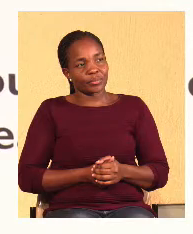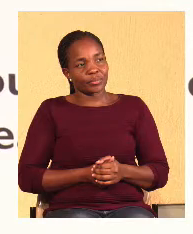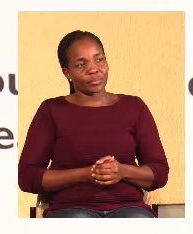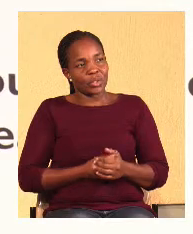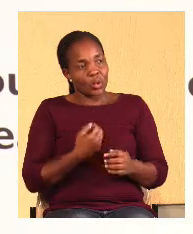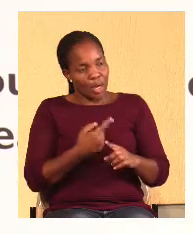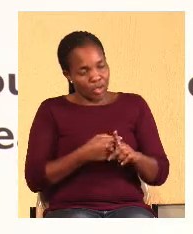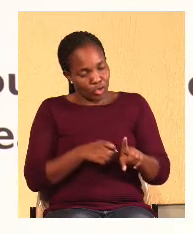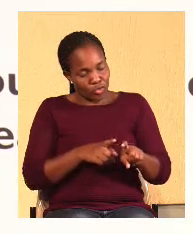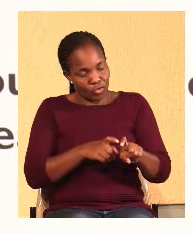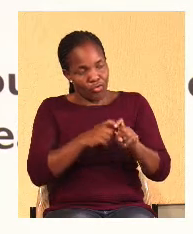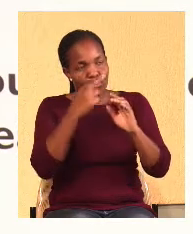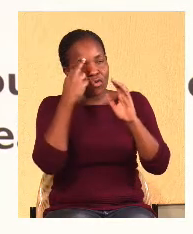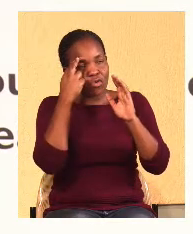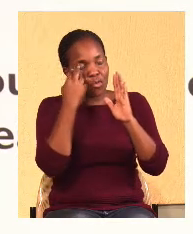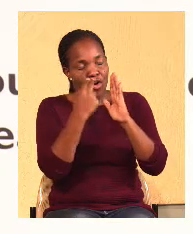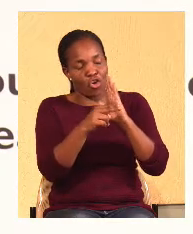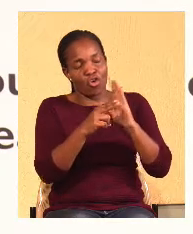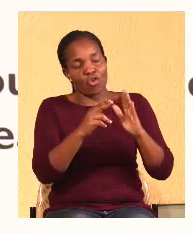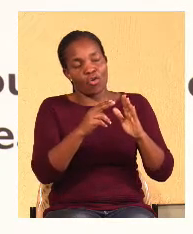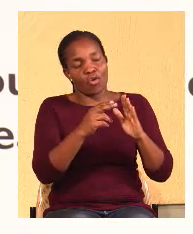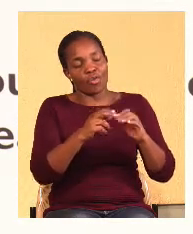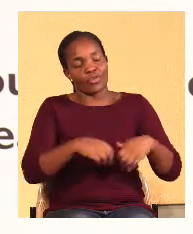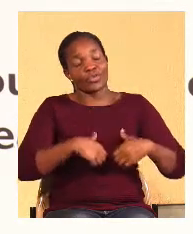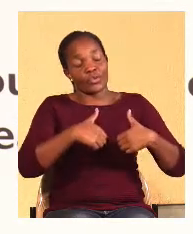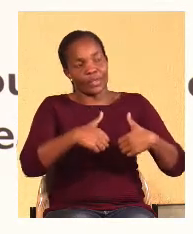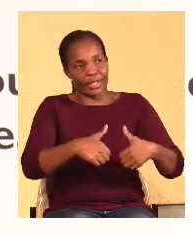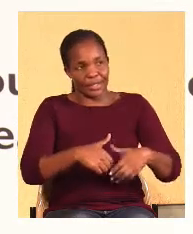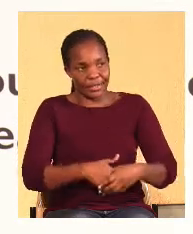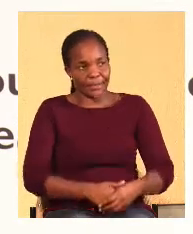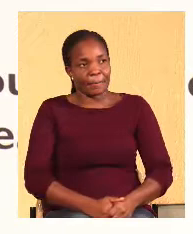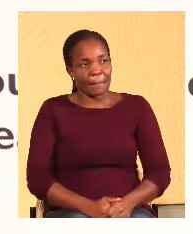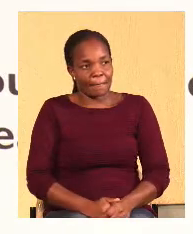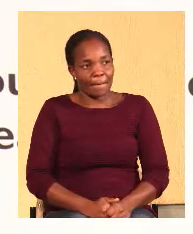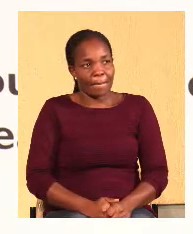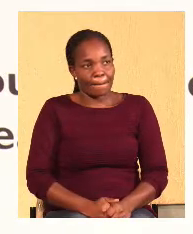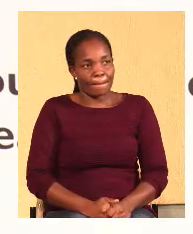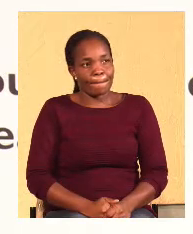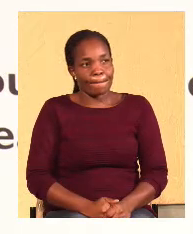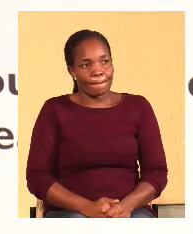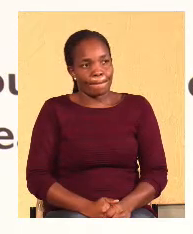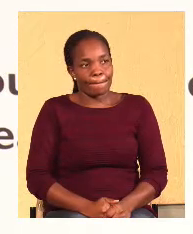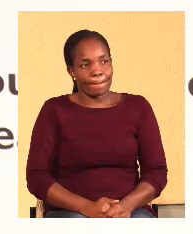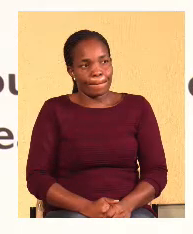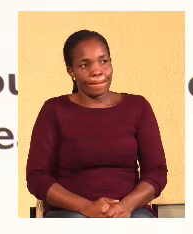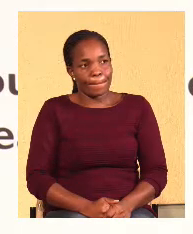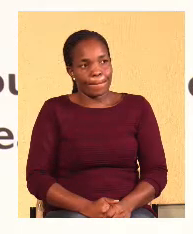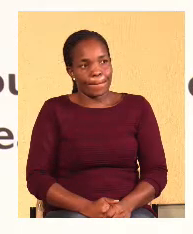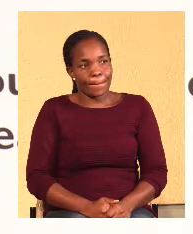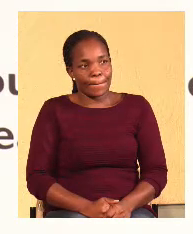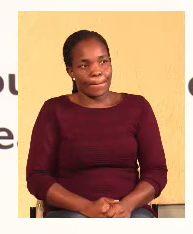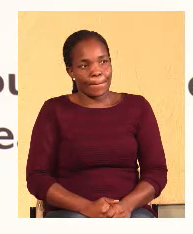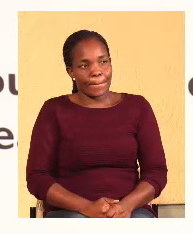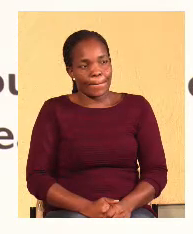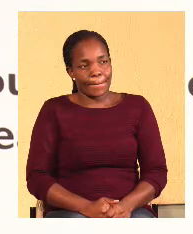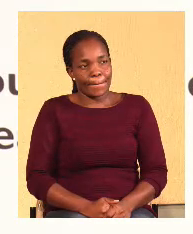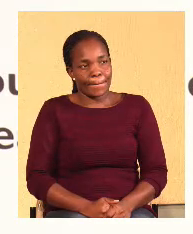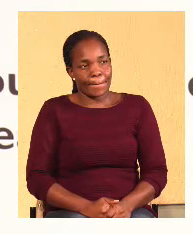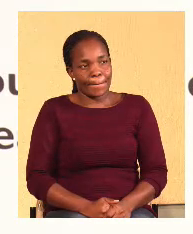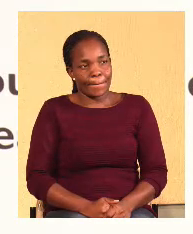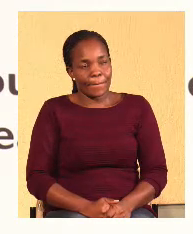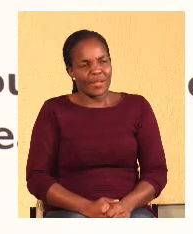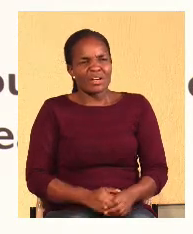health protocols that are in place. That is the Understand. Requirement. So, Understand. what you're doing in the privacy of